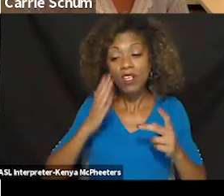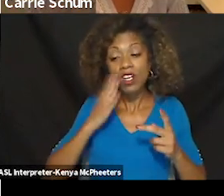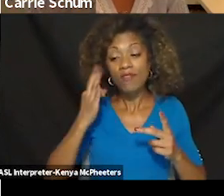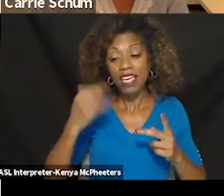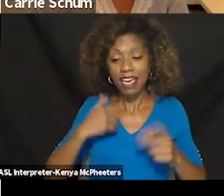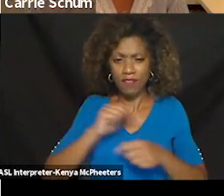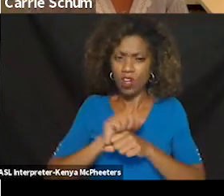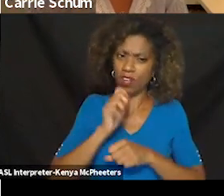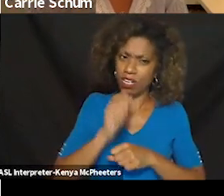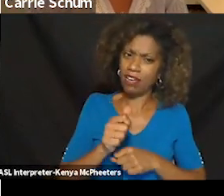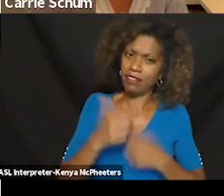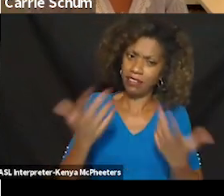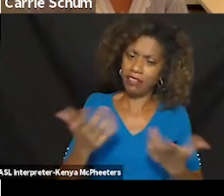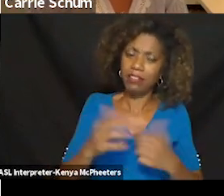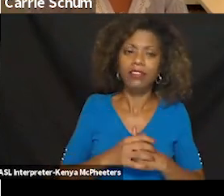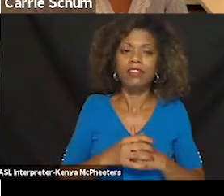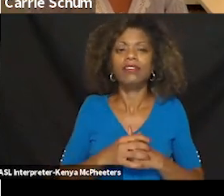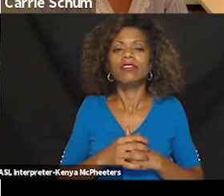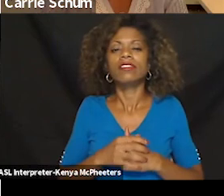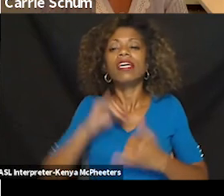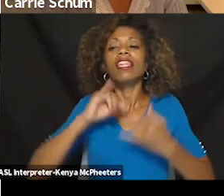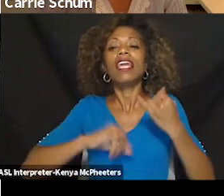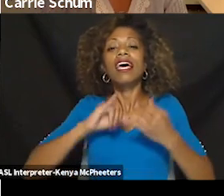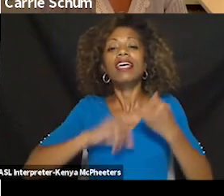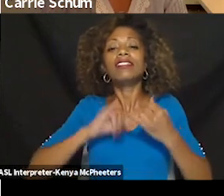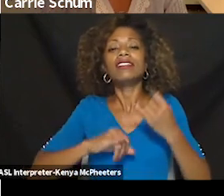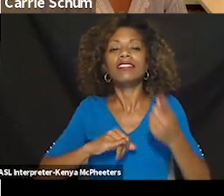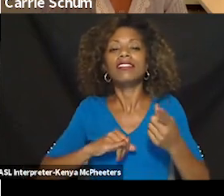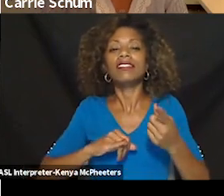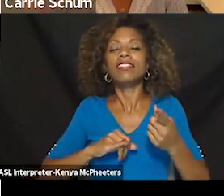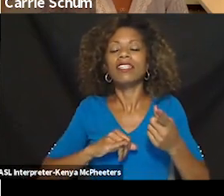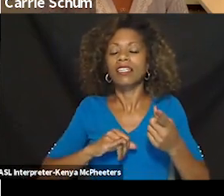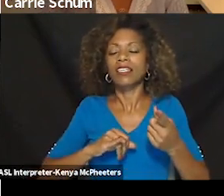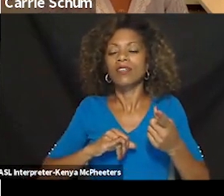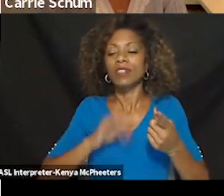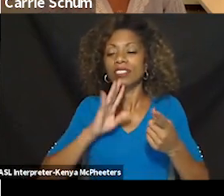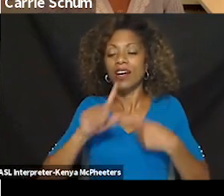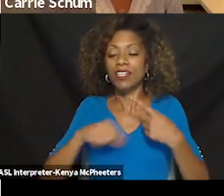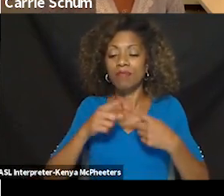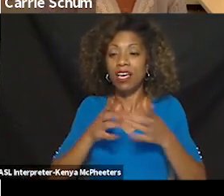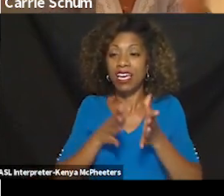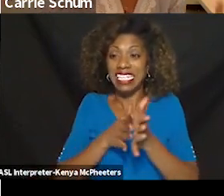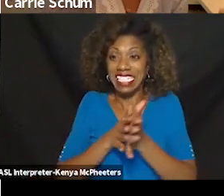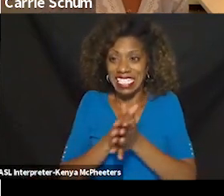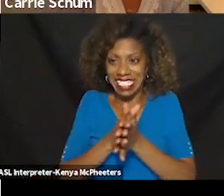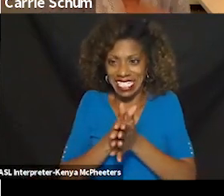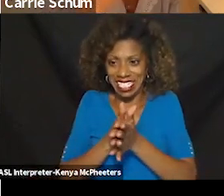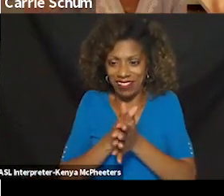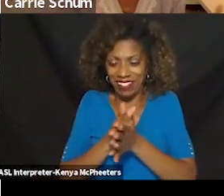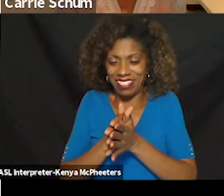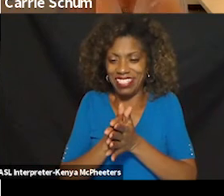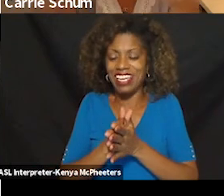last thing, very big in the news, was about incentives. A lot of talk about $1 million lotteries, free